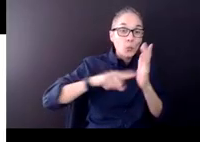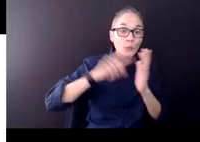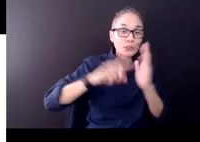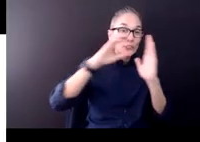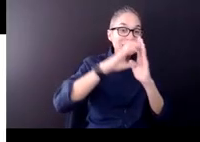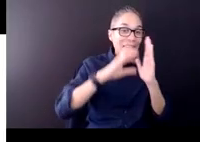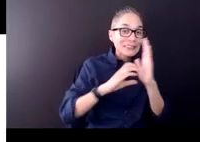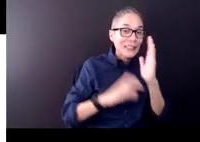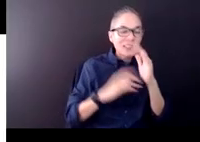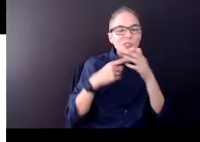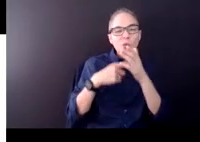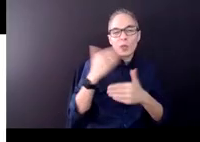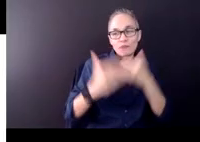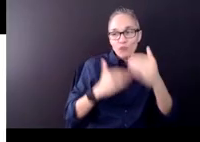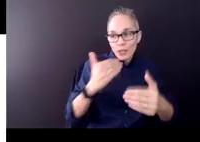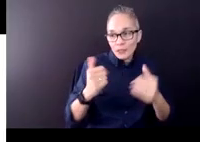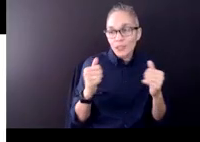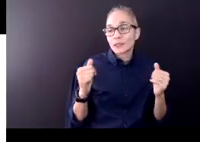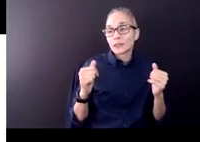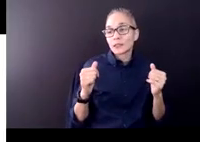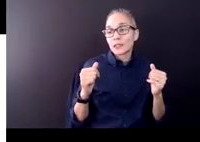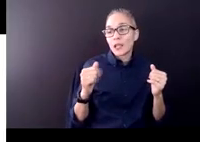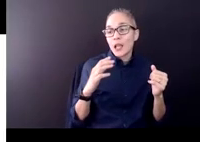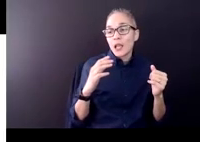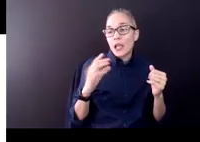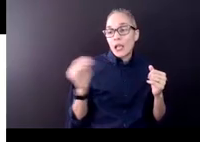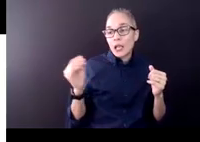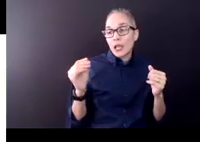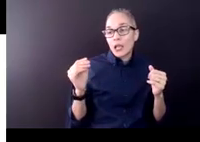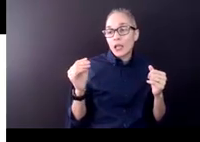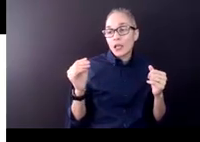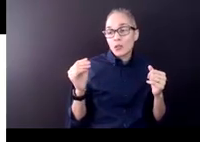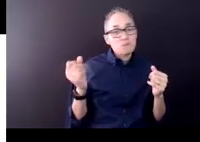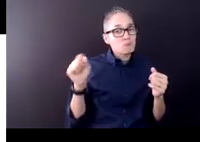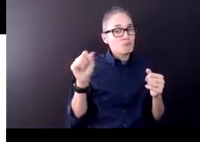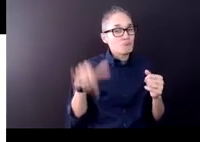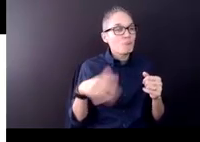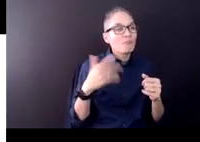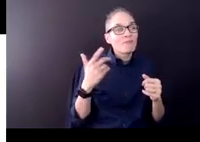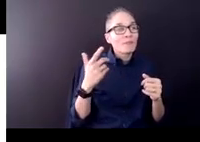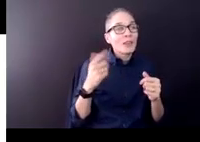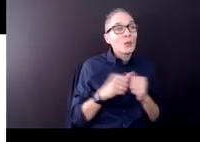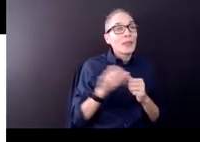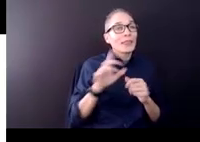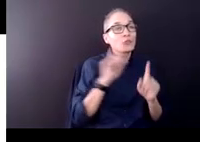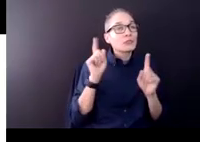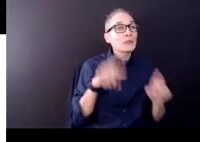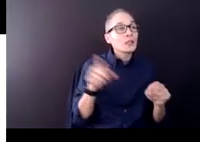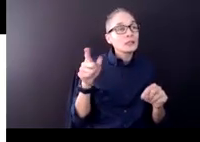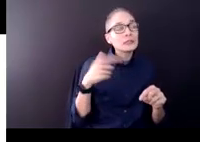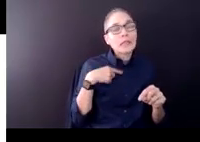So I show them what the process looks like. And yeah, in their responses, I'll